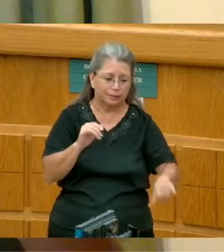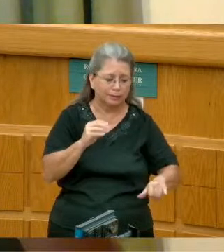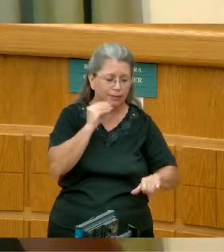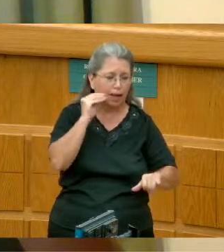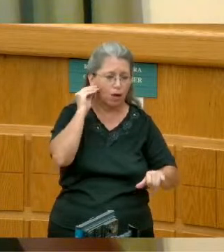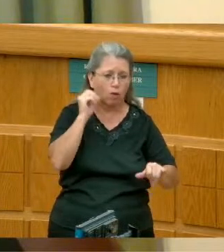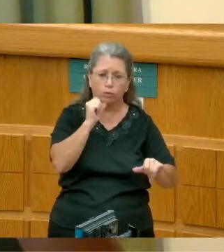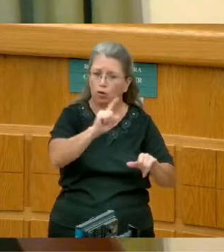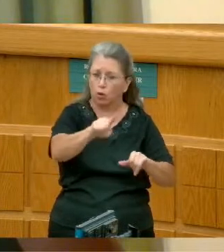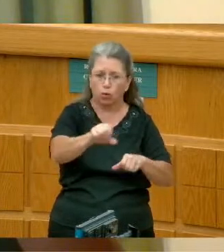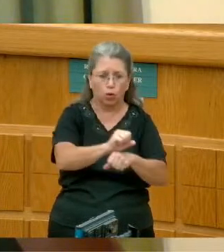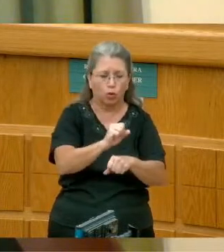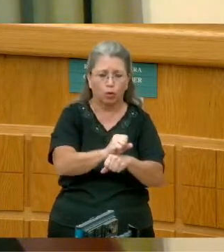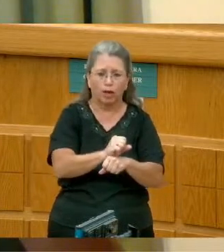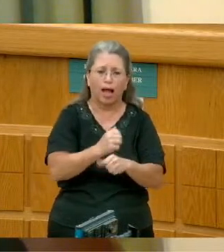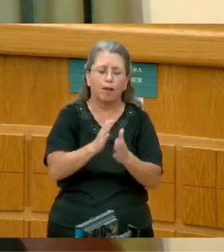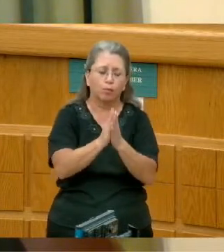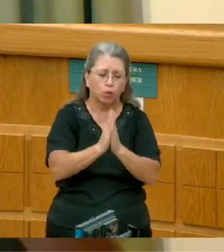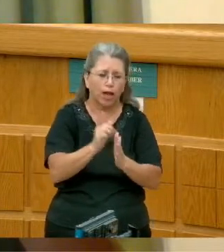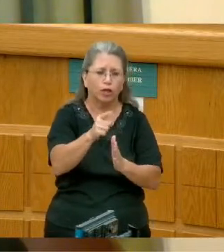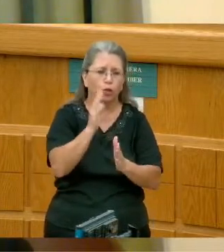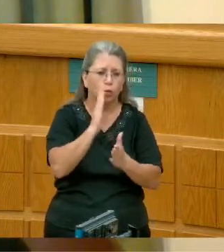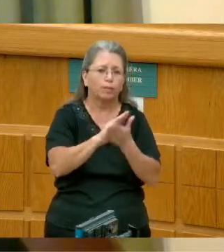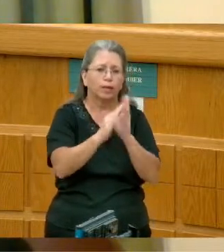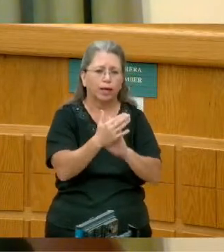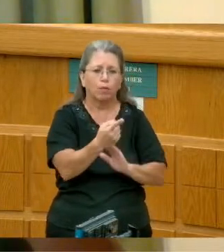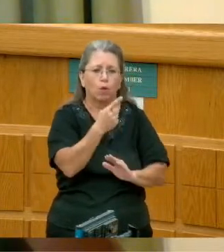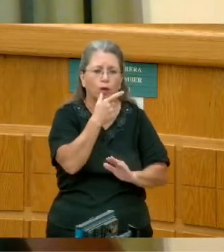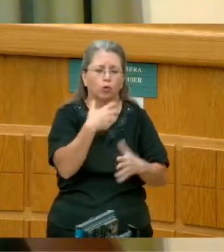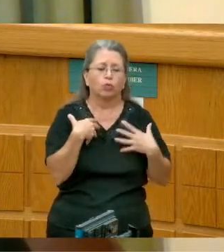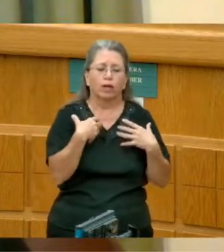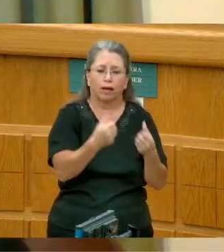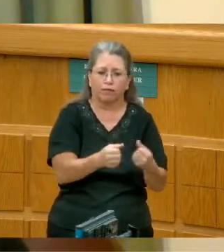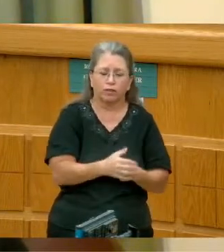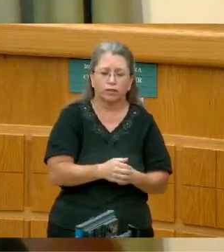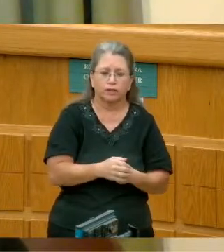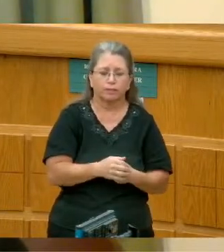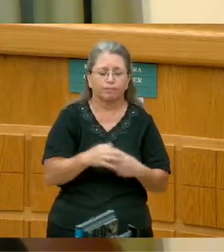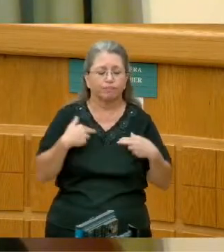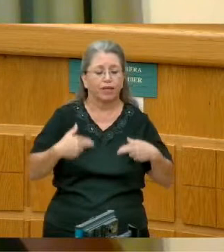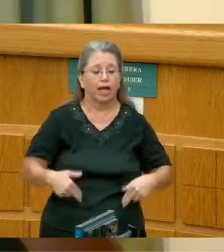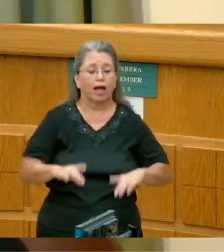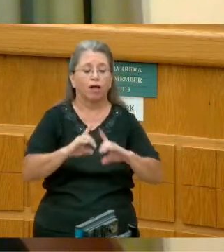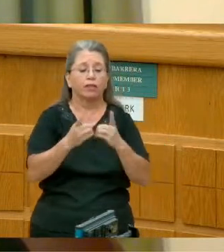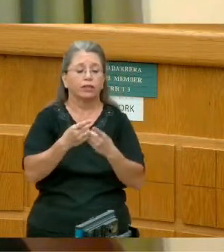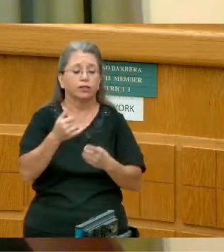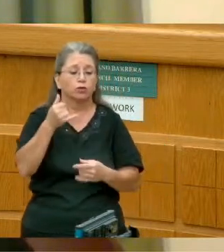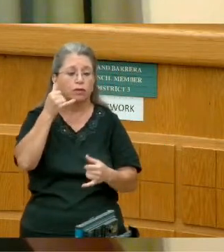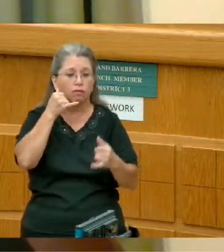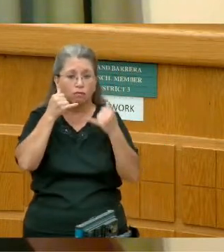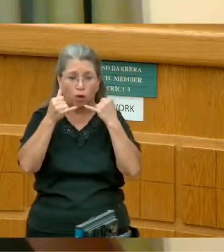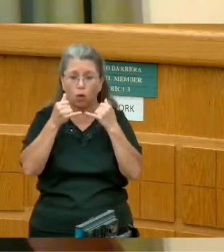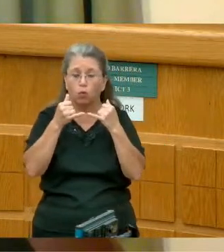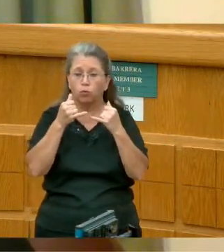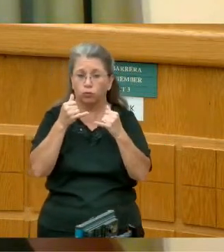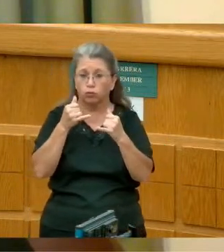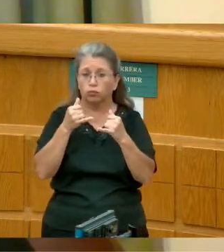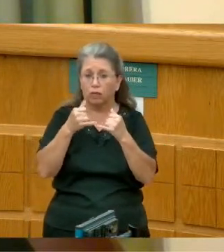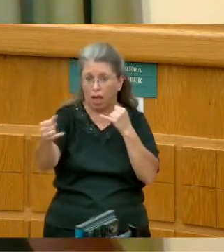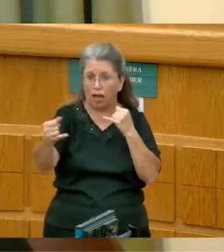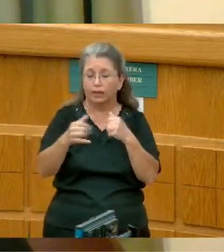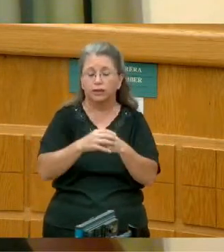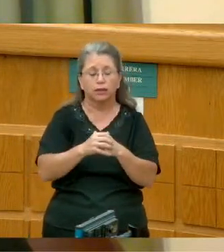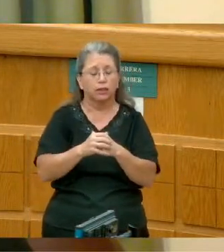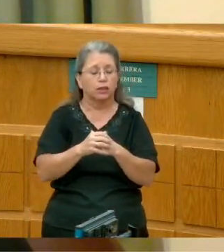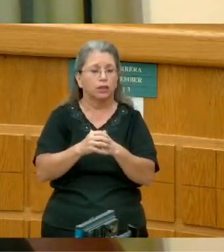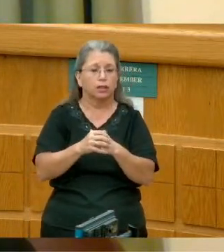be one of those that recovers. The health district phone banks are a terrific group of public health servants, but their job is